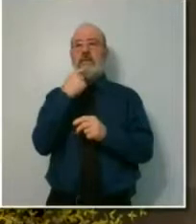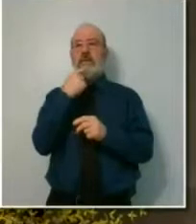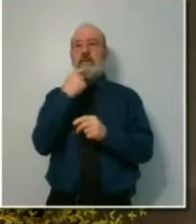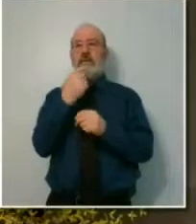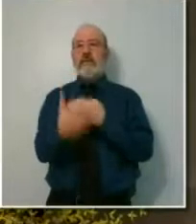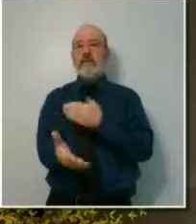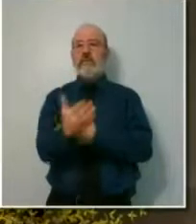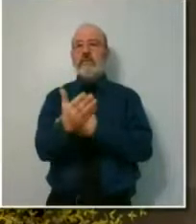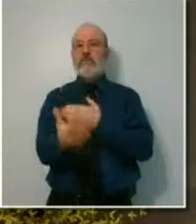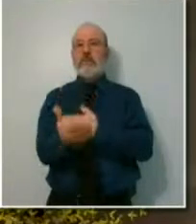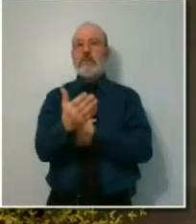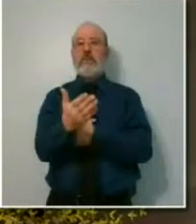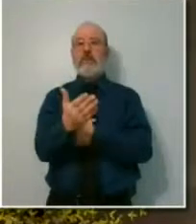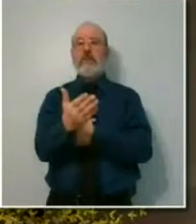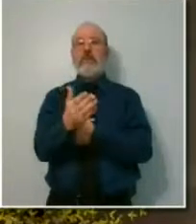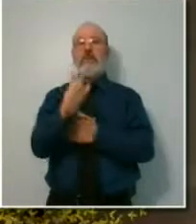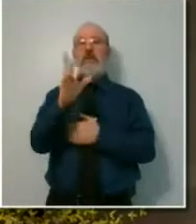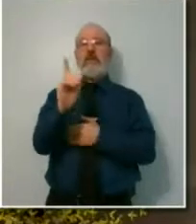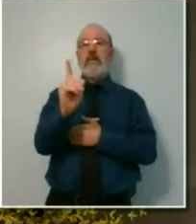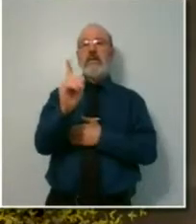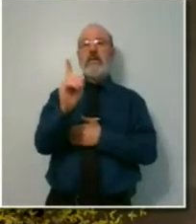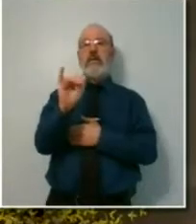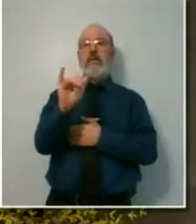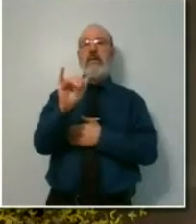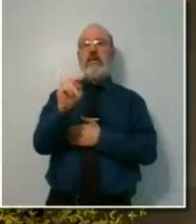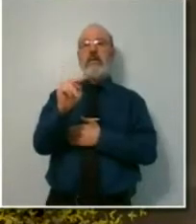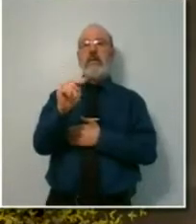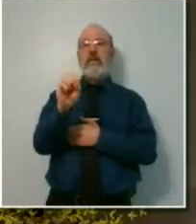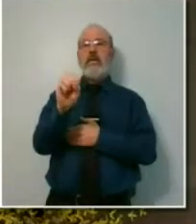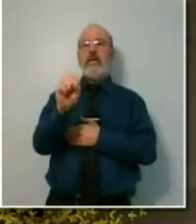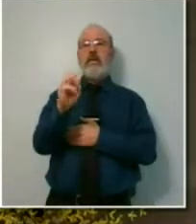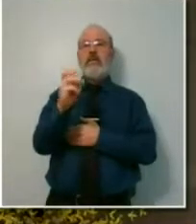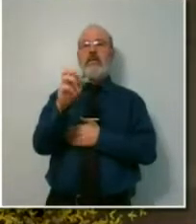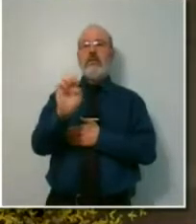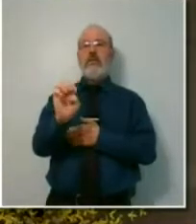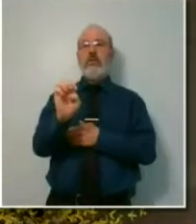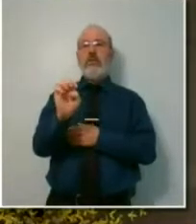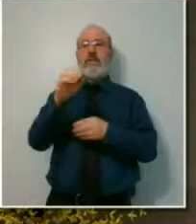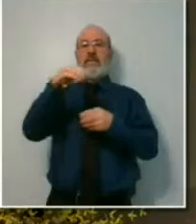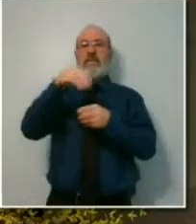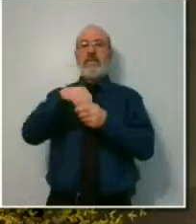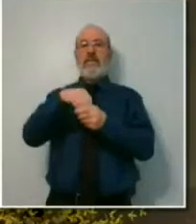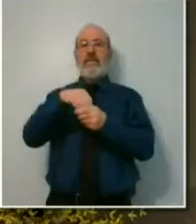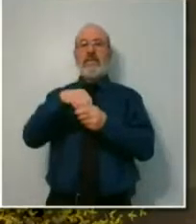the Dinsmores over in Labrador,